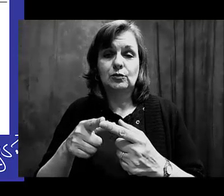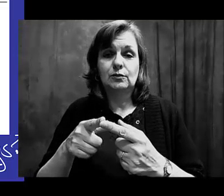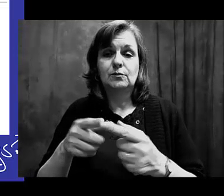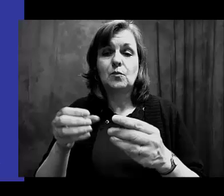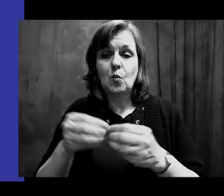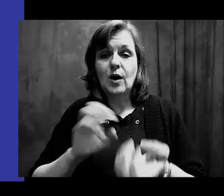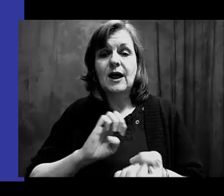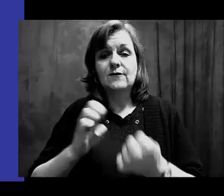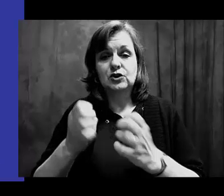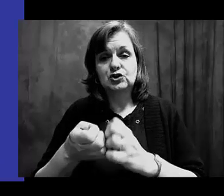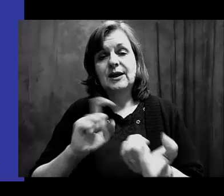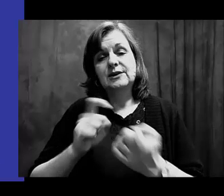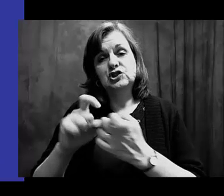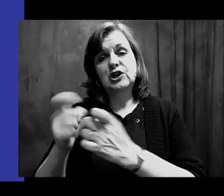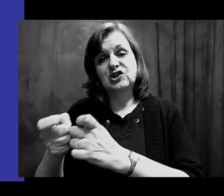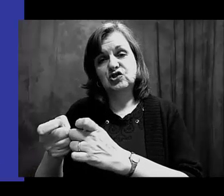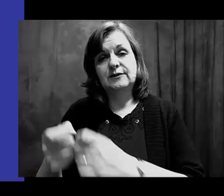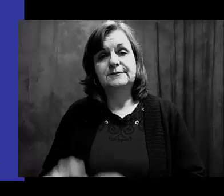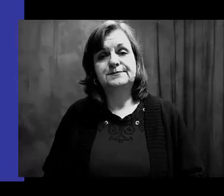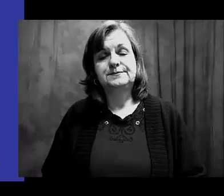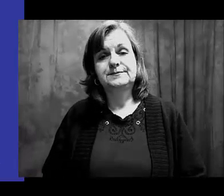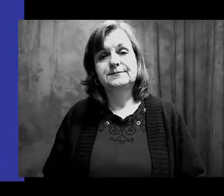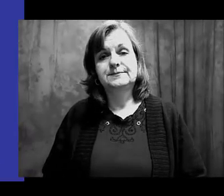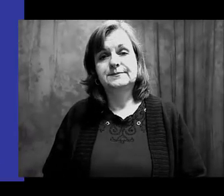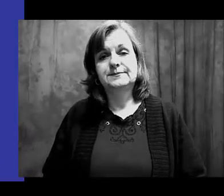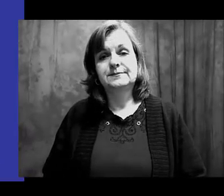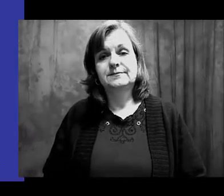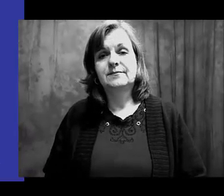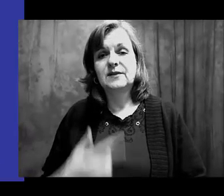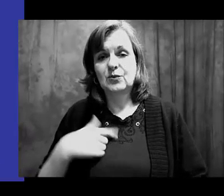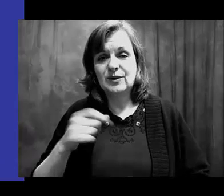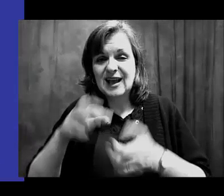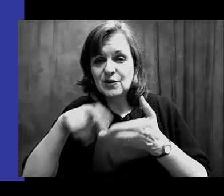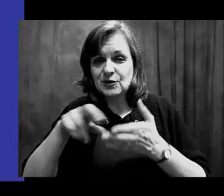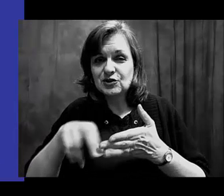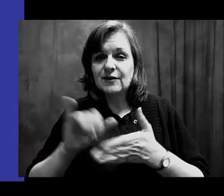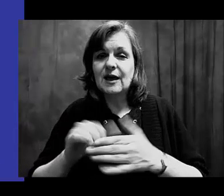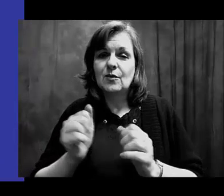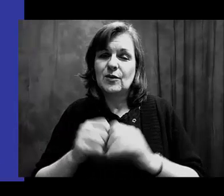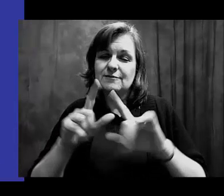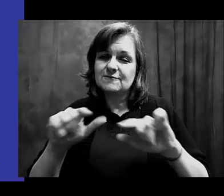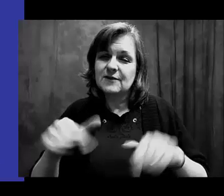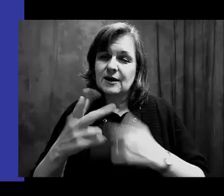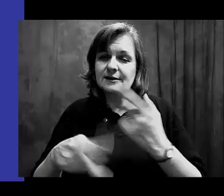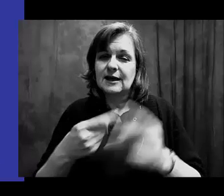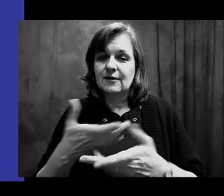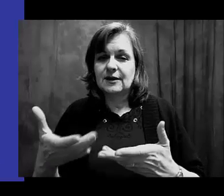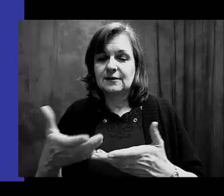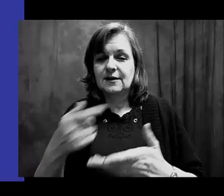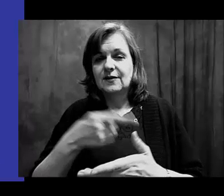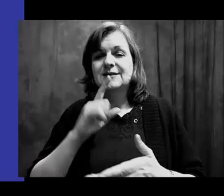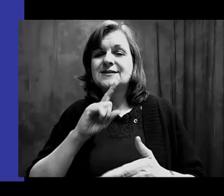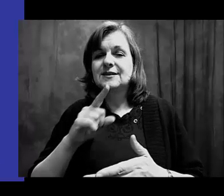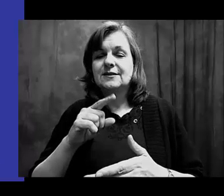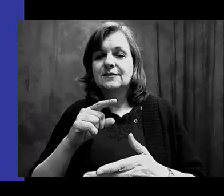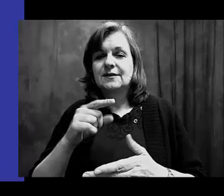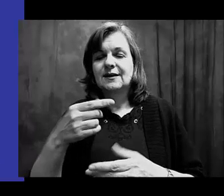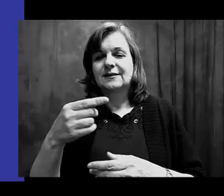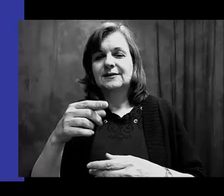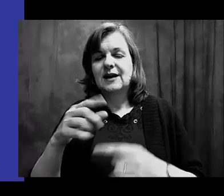and changes in that regard. They can do this with all kinds of things. So this genetic link map, or what we call distant